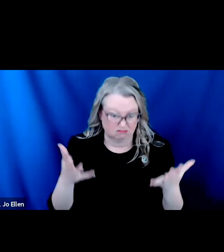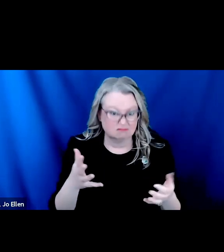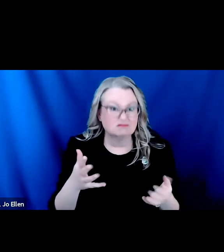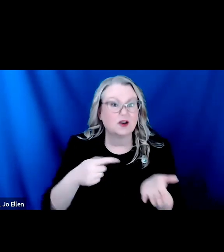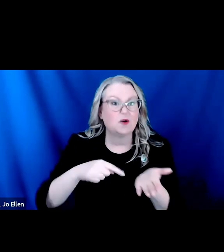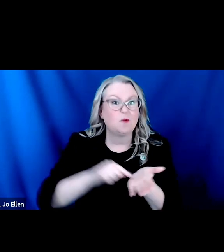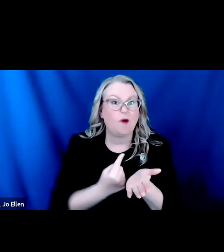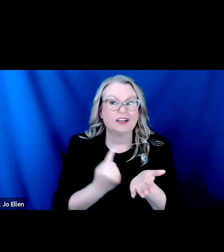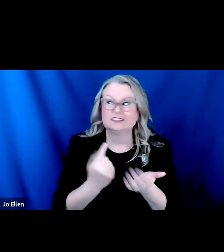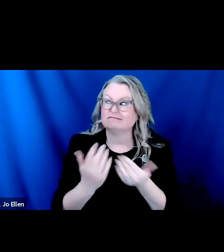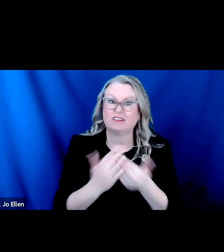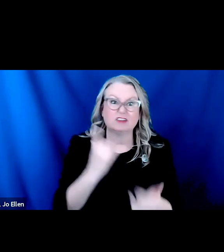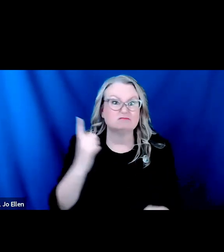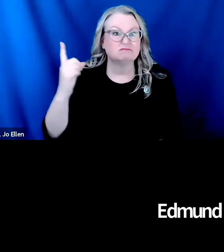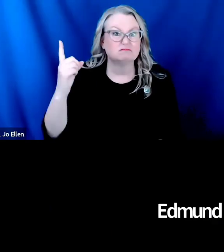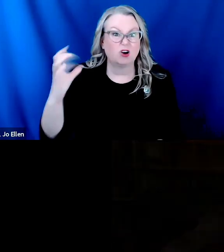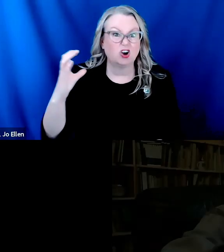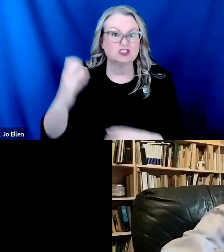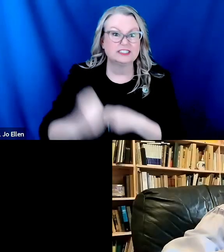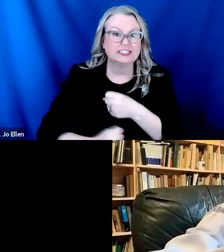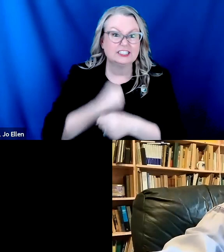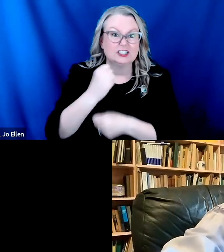the importance of this occasion,